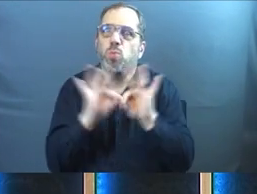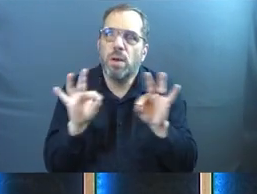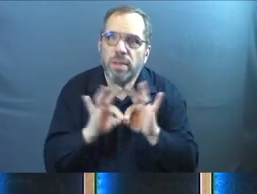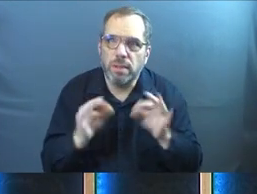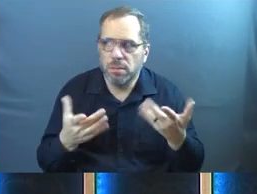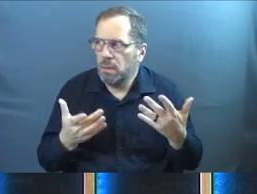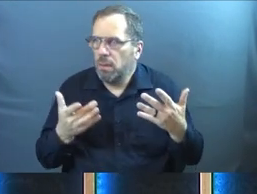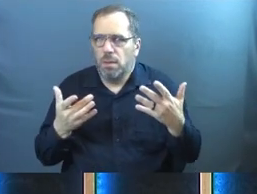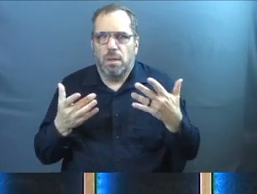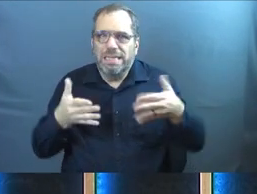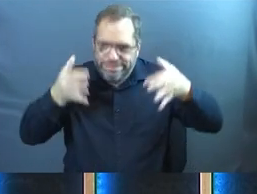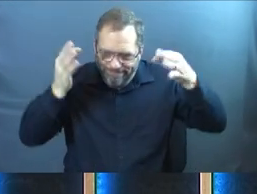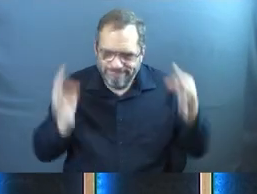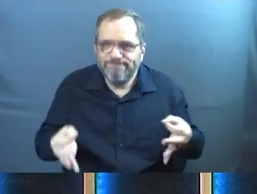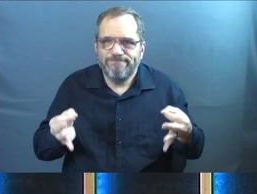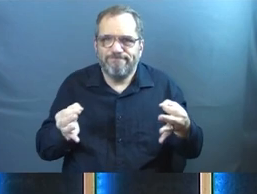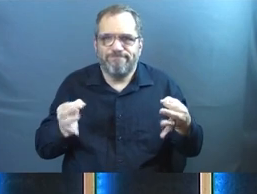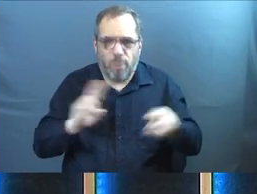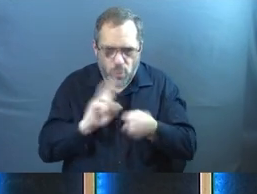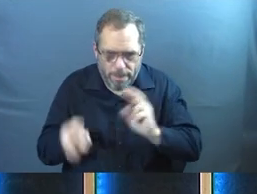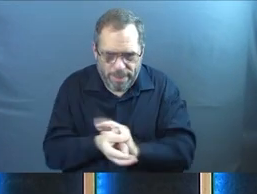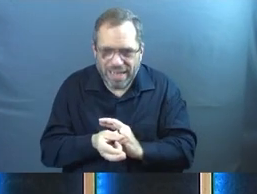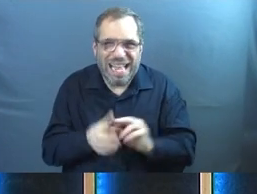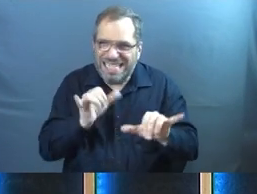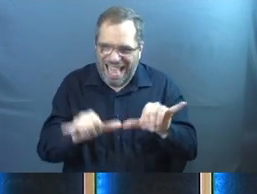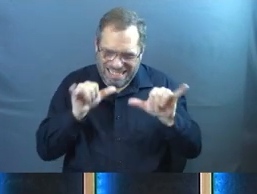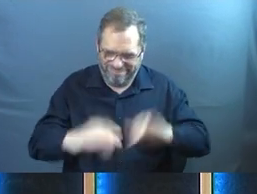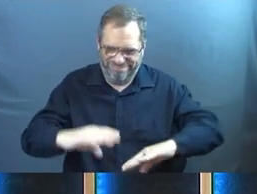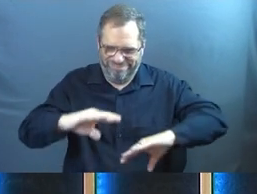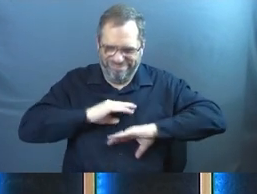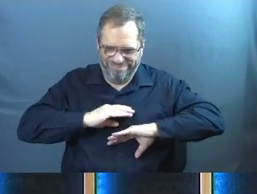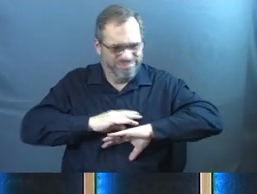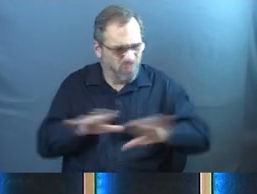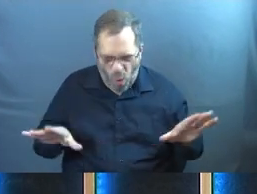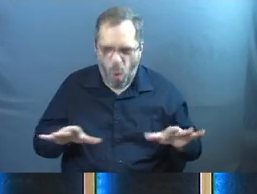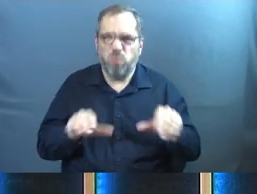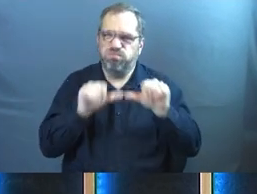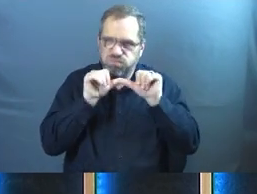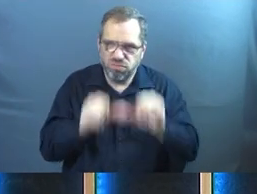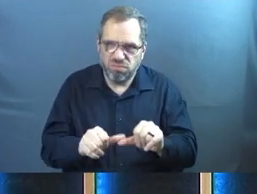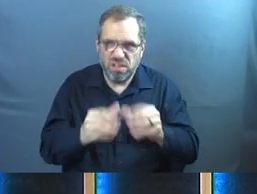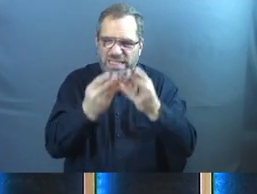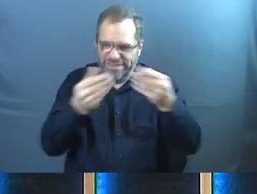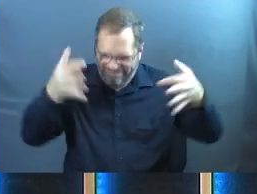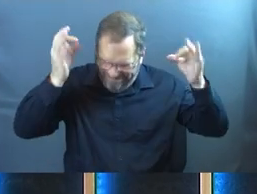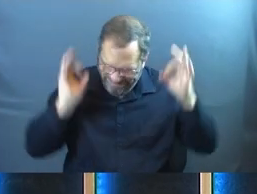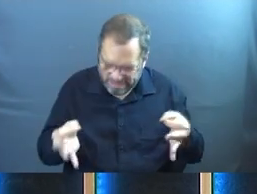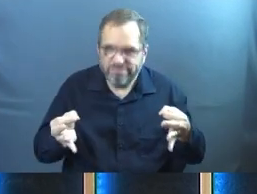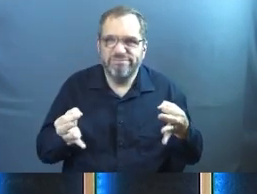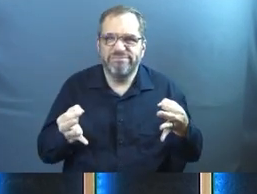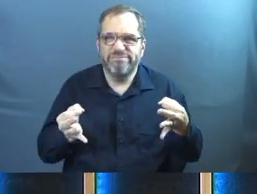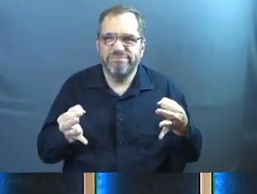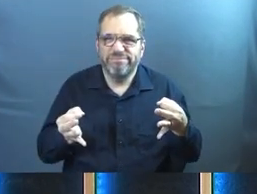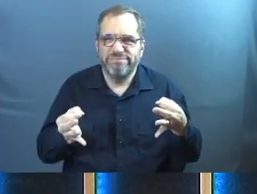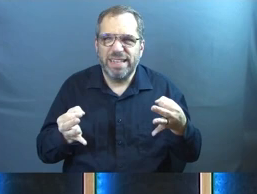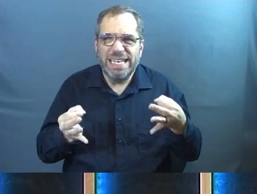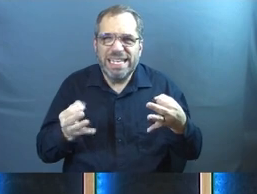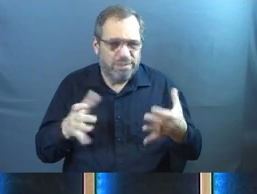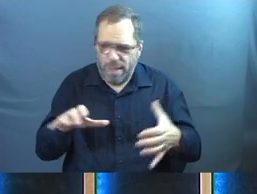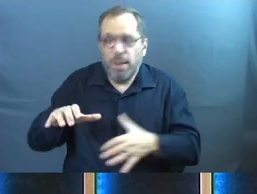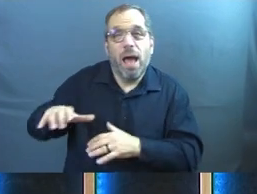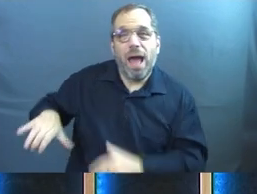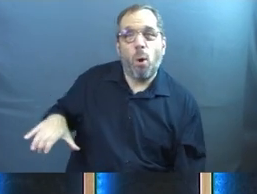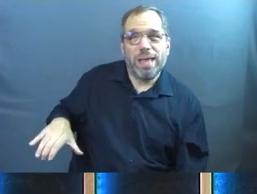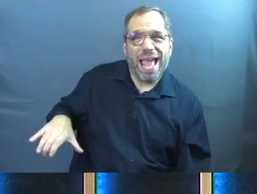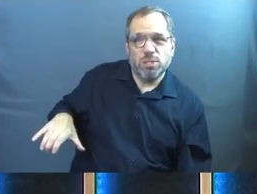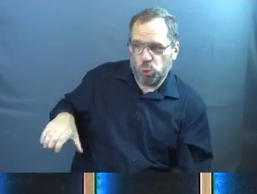today that you're not going to stay where you are, that you're not going to let it continue to fade. Decide today. Squeeze their hand a